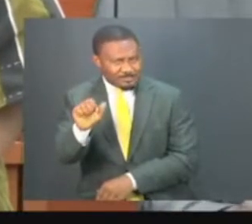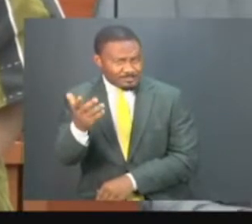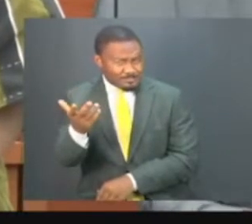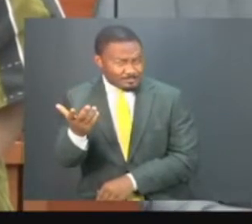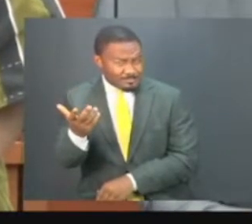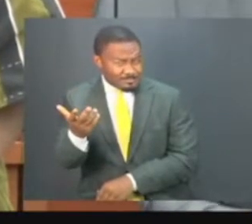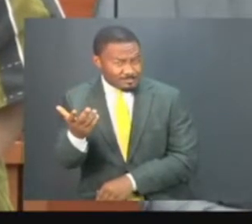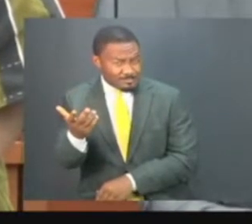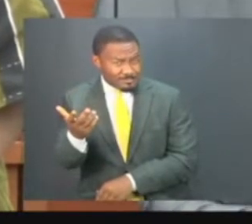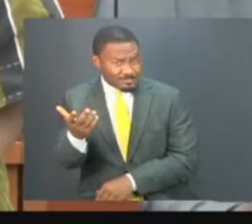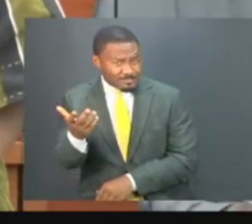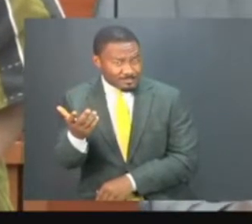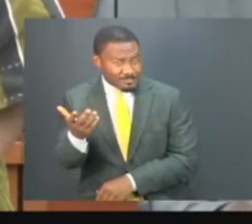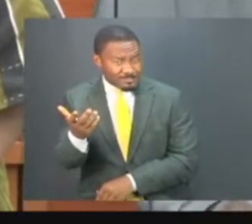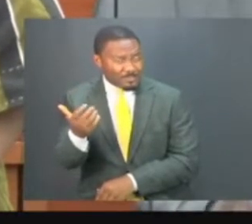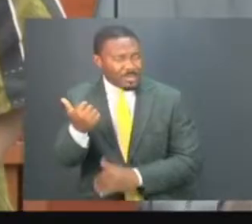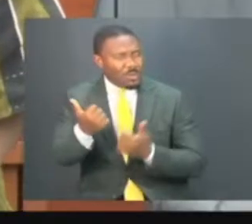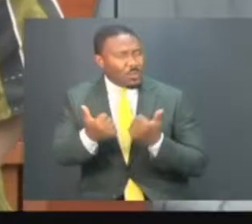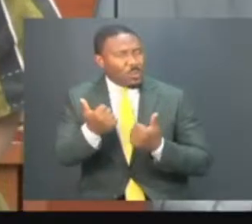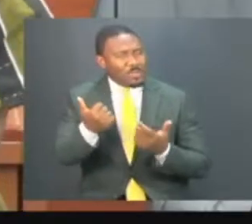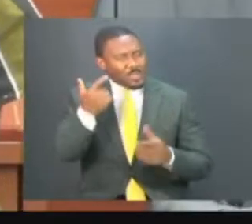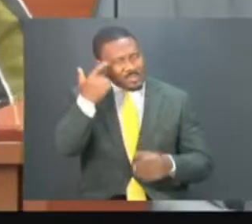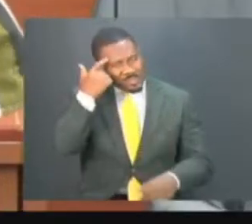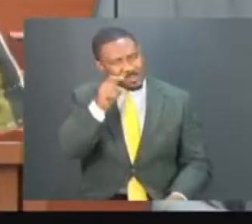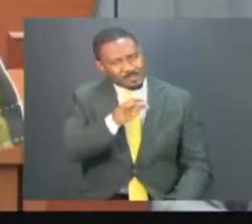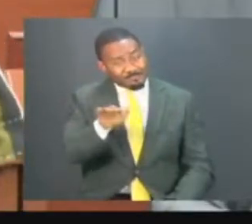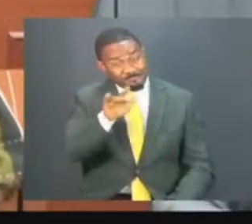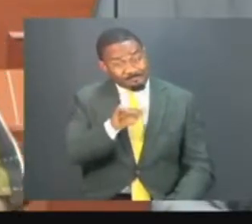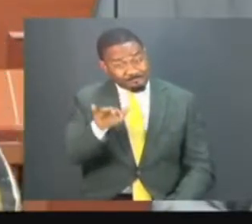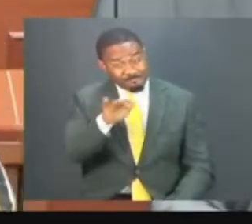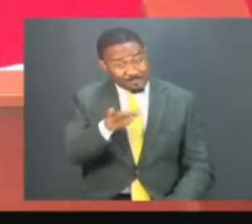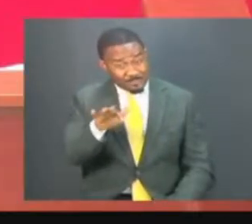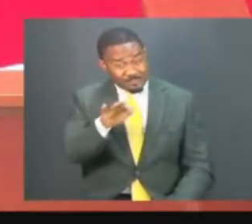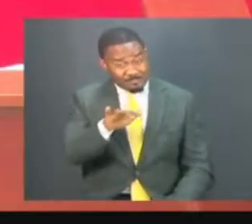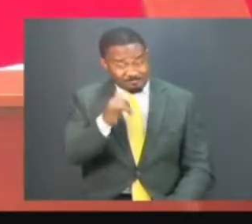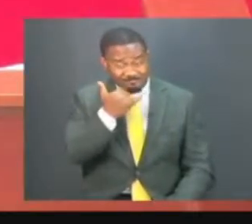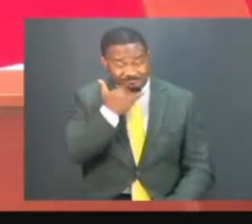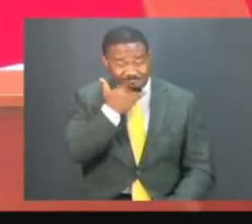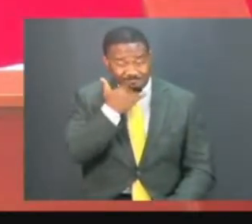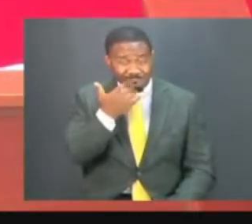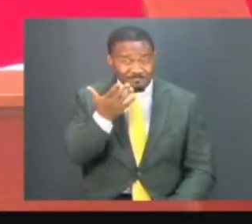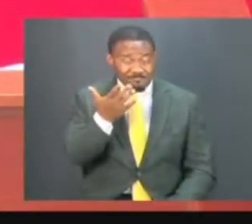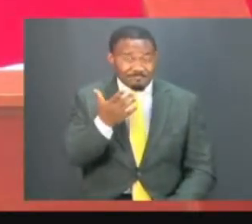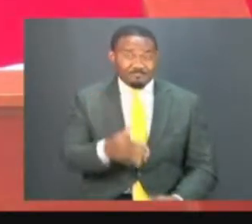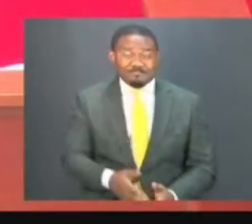correct or it should be human rights. Thank you. Well, table office, kindly take notes.